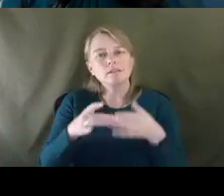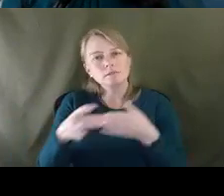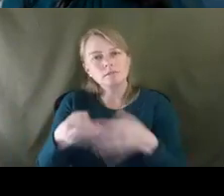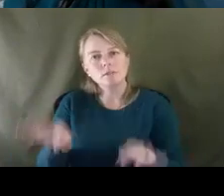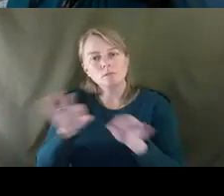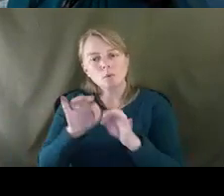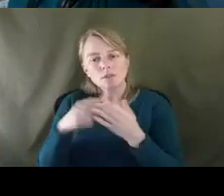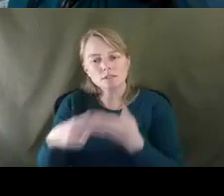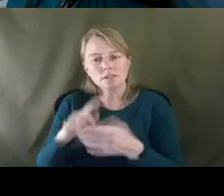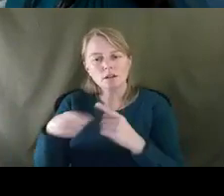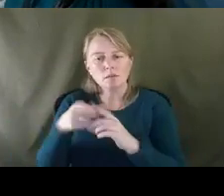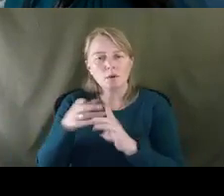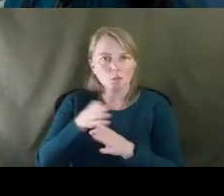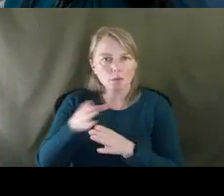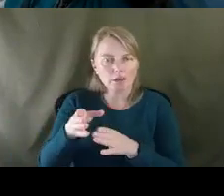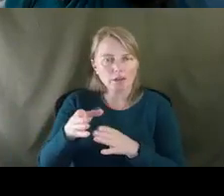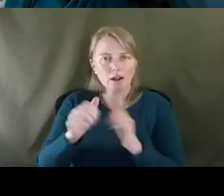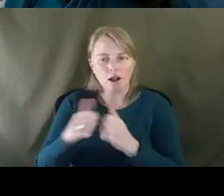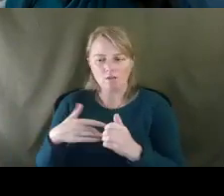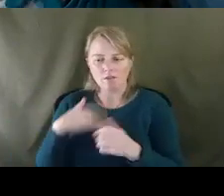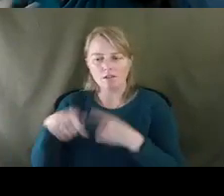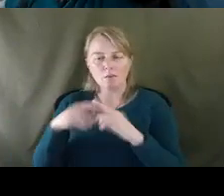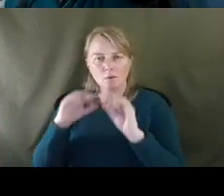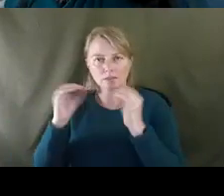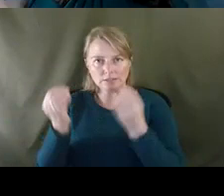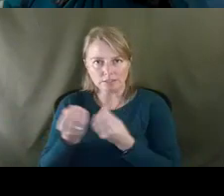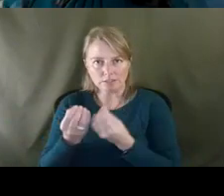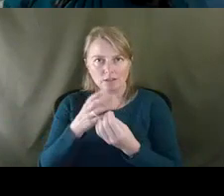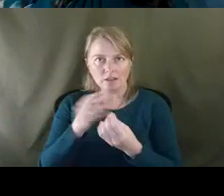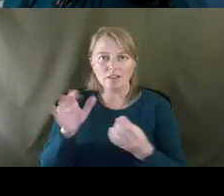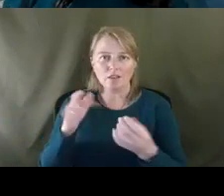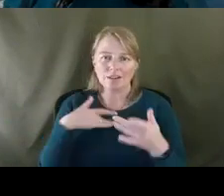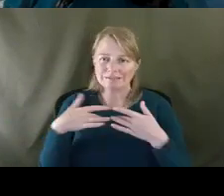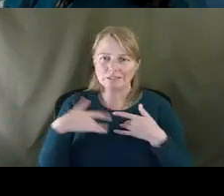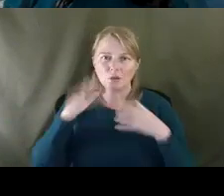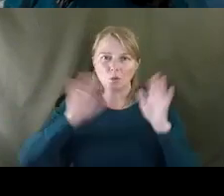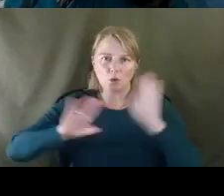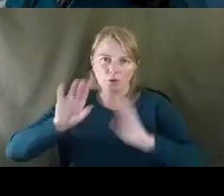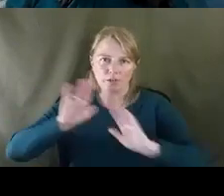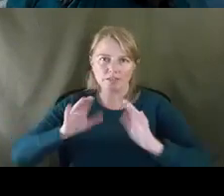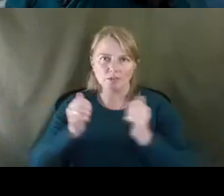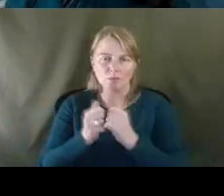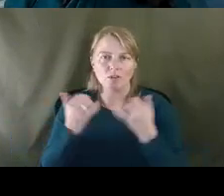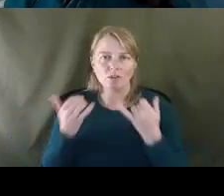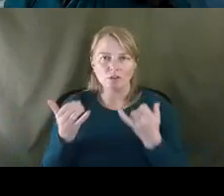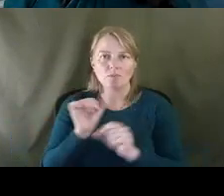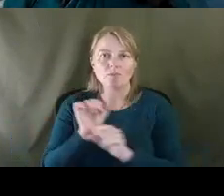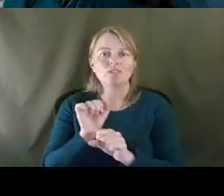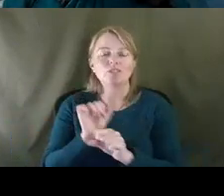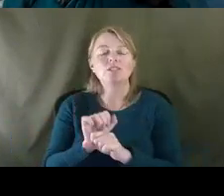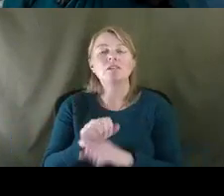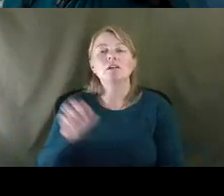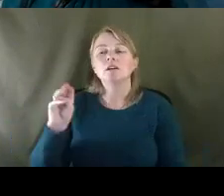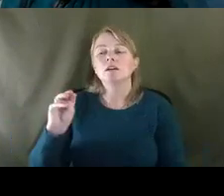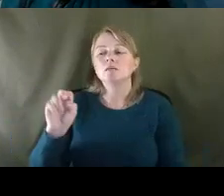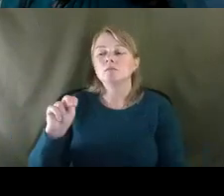path, how they feel about the organization, and even their worries, what's going on with them in their current position. Mentees may not